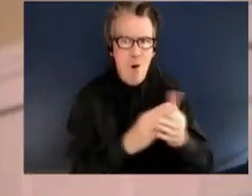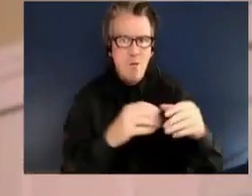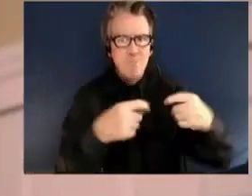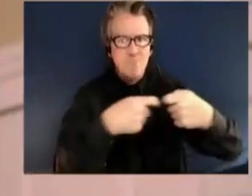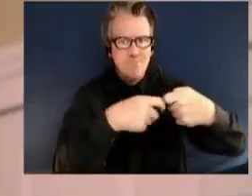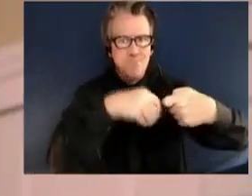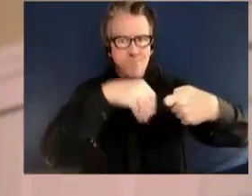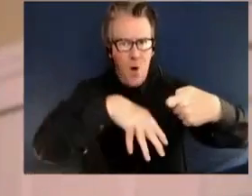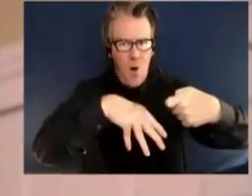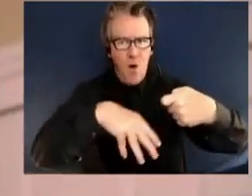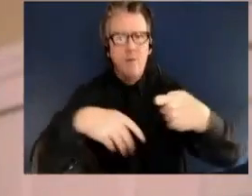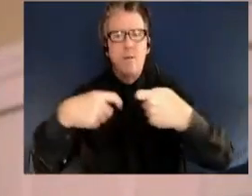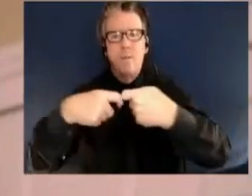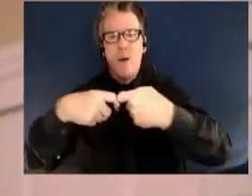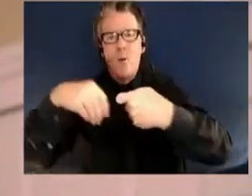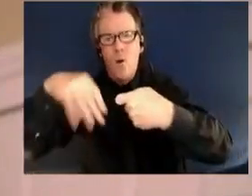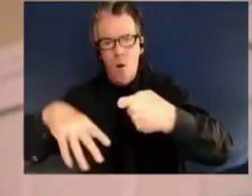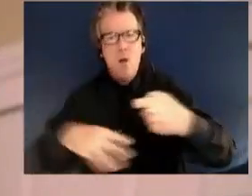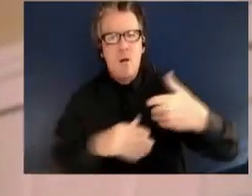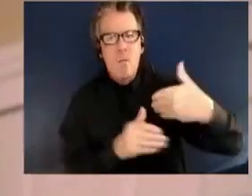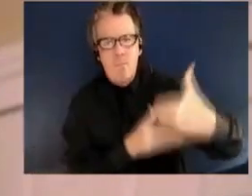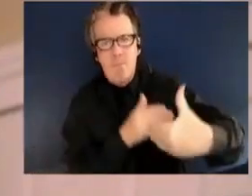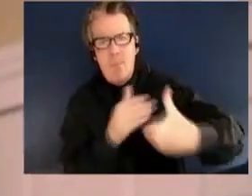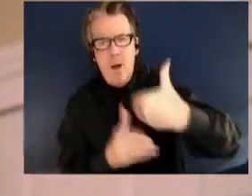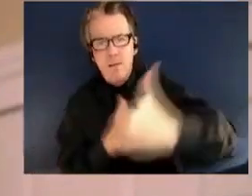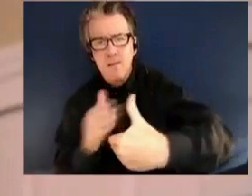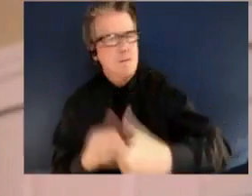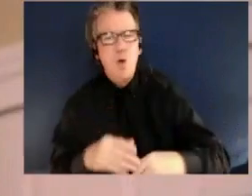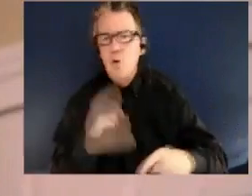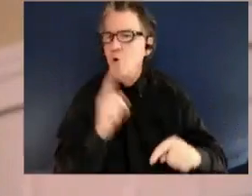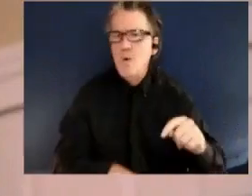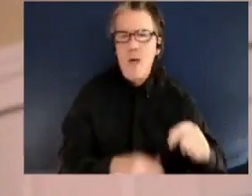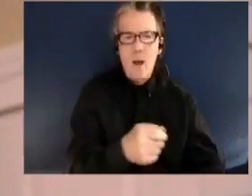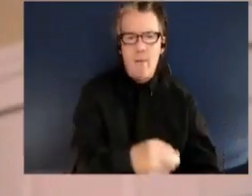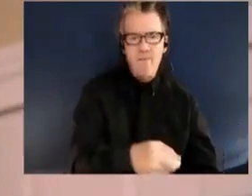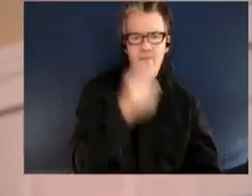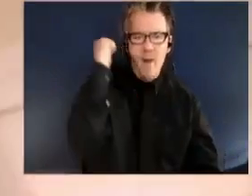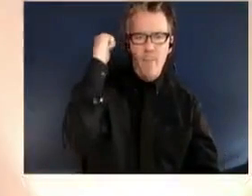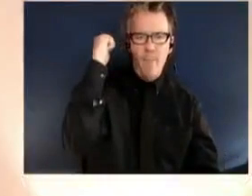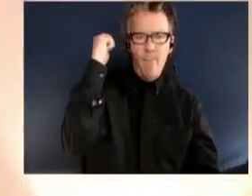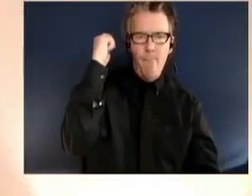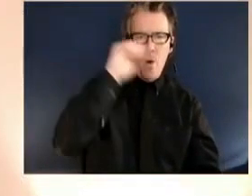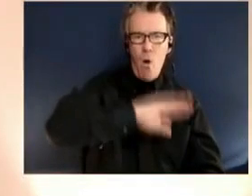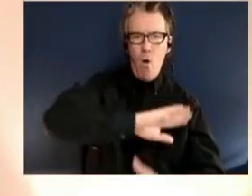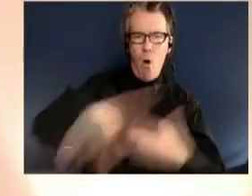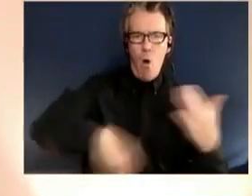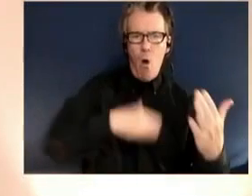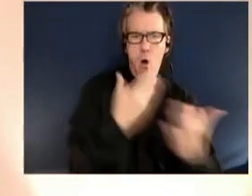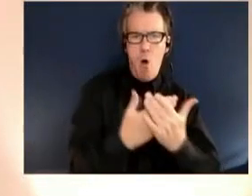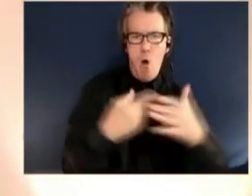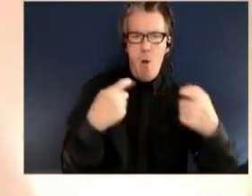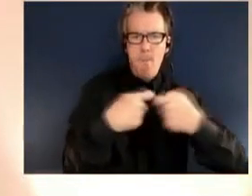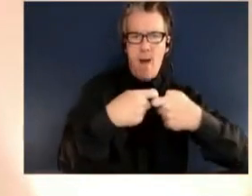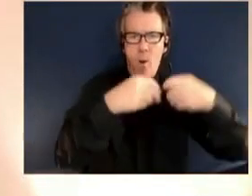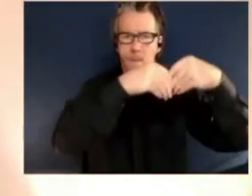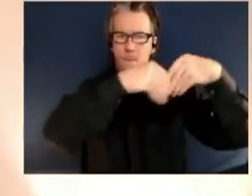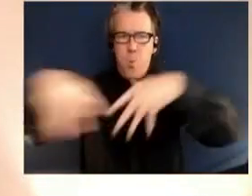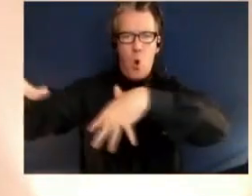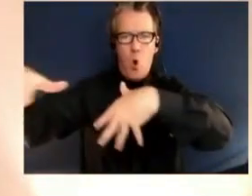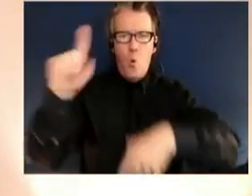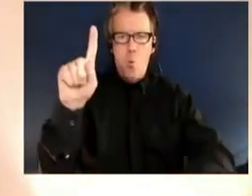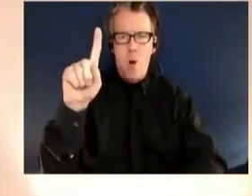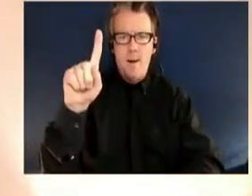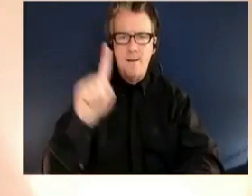customers may be energized sooner than others? Sure can, and thank you for that. So the